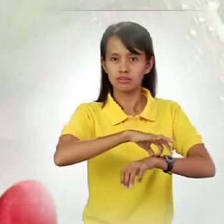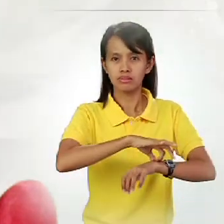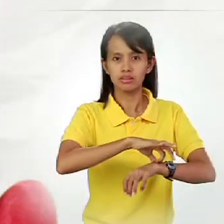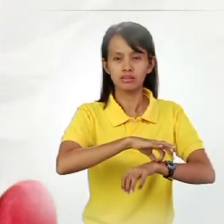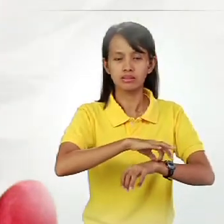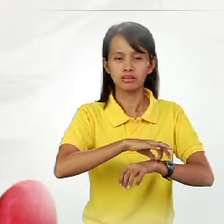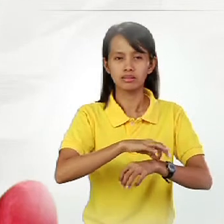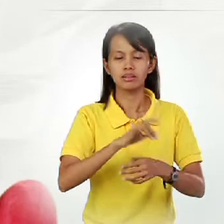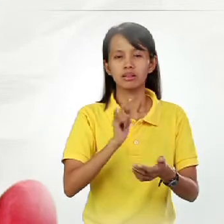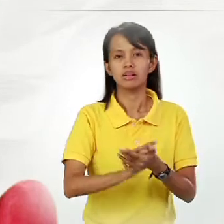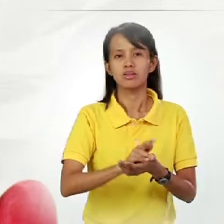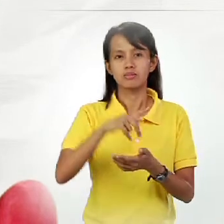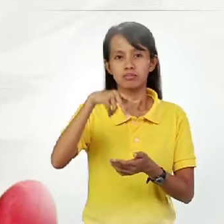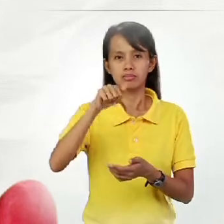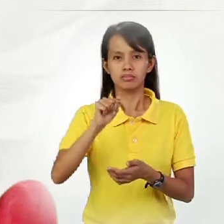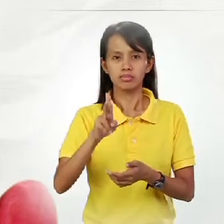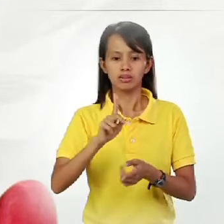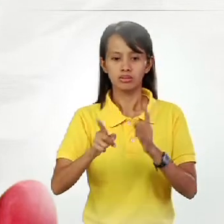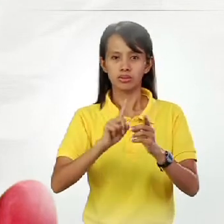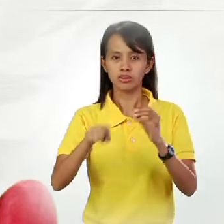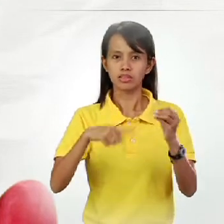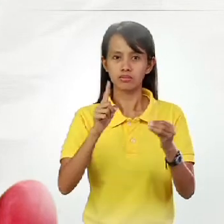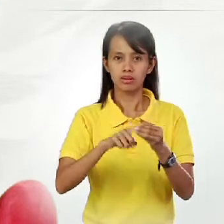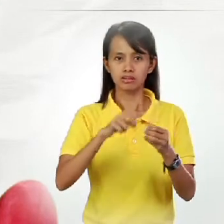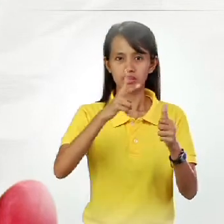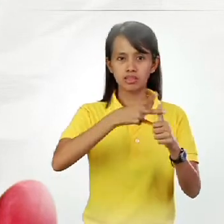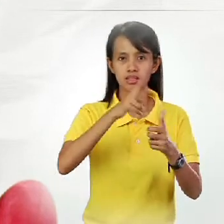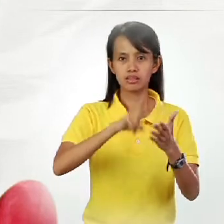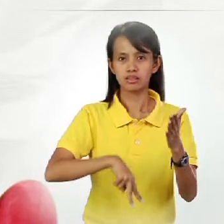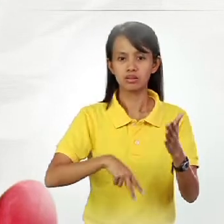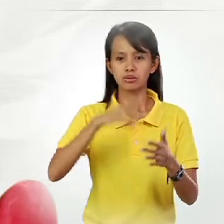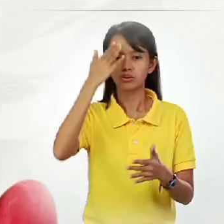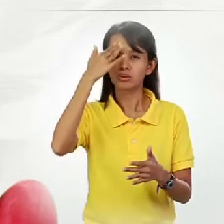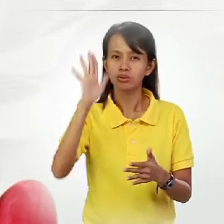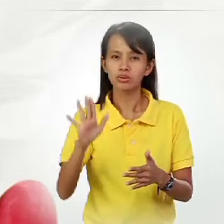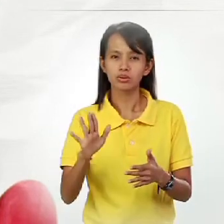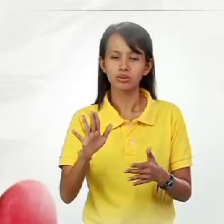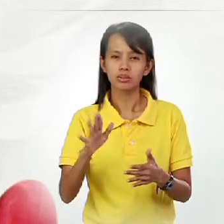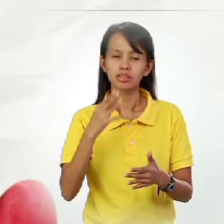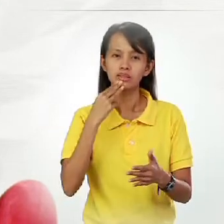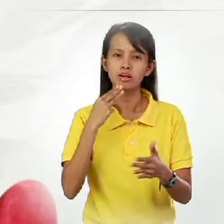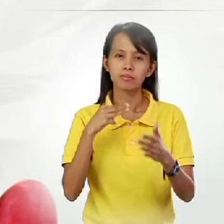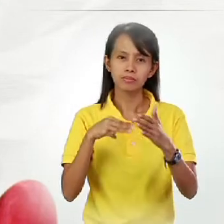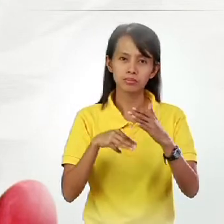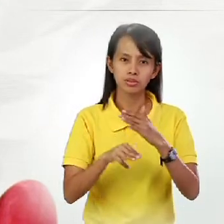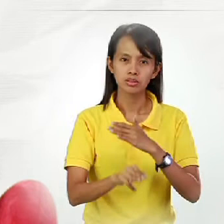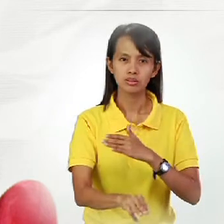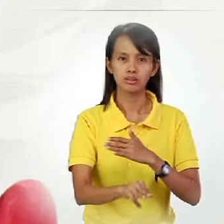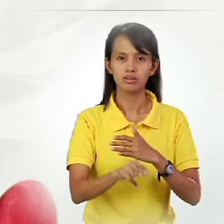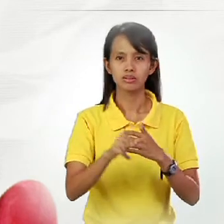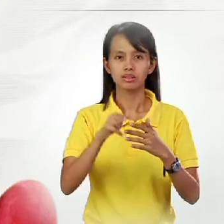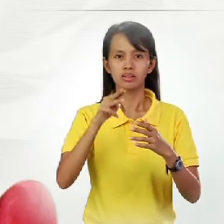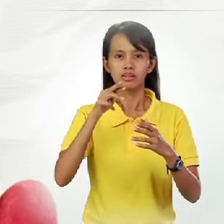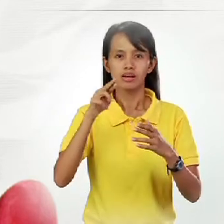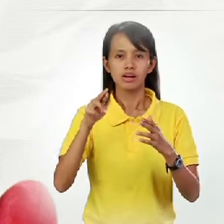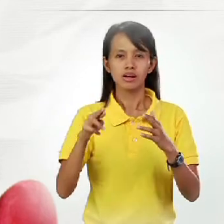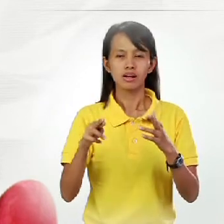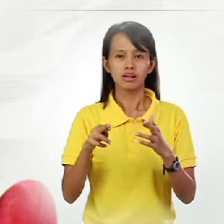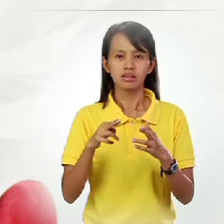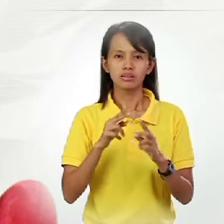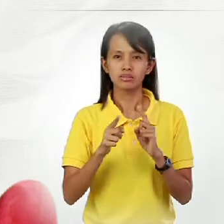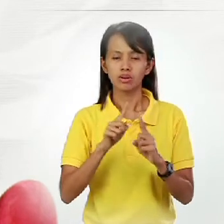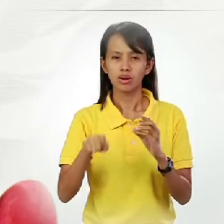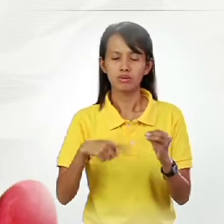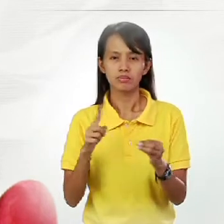about in the second reading? We don't know really. It is a mysterious reference made